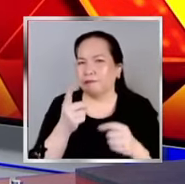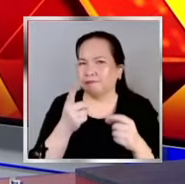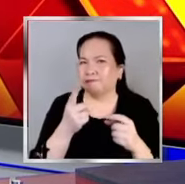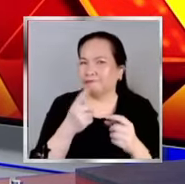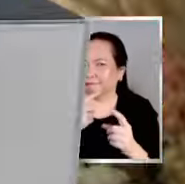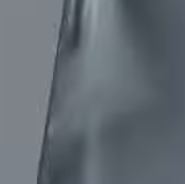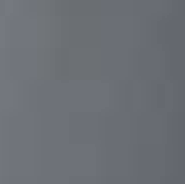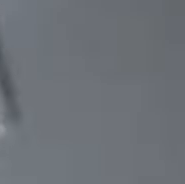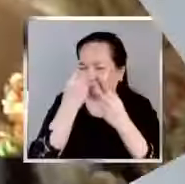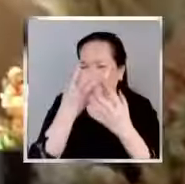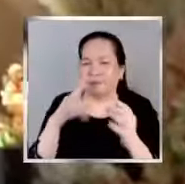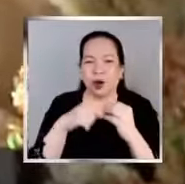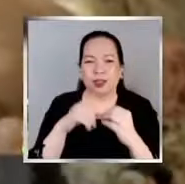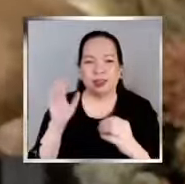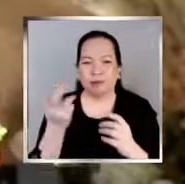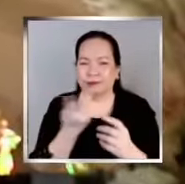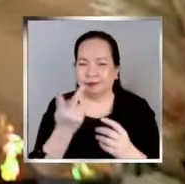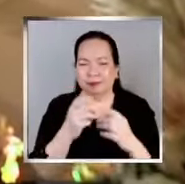Nelson Canlas.